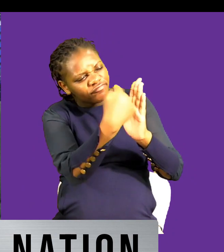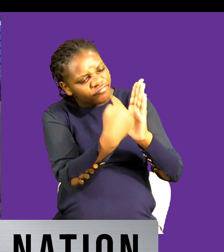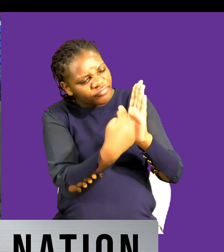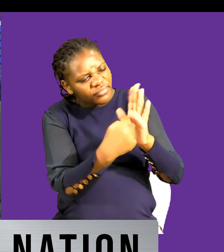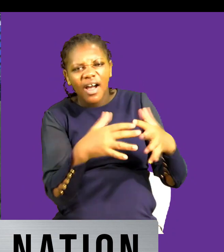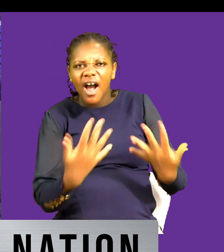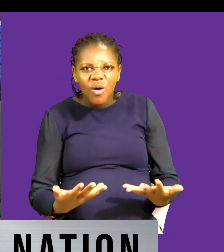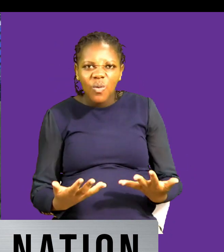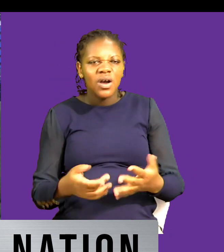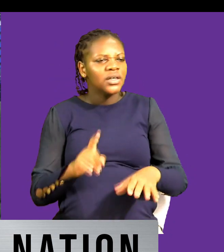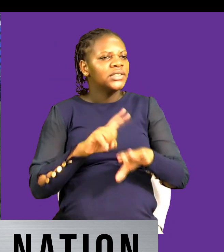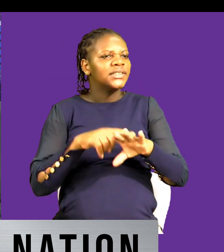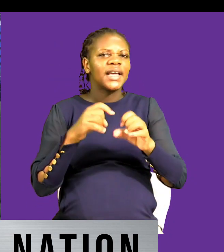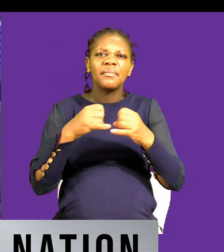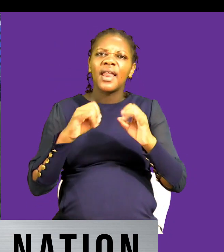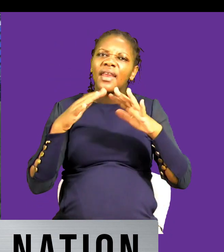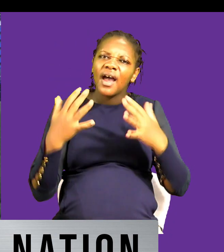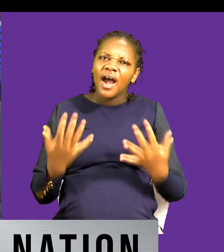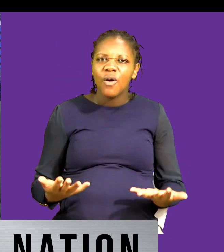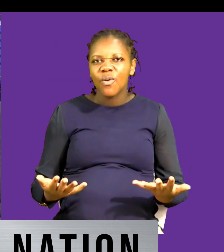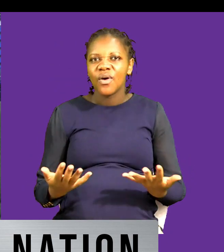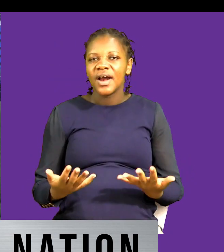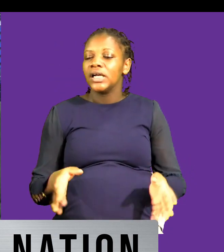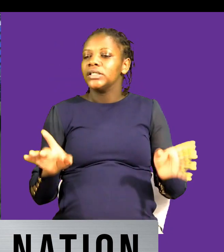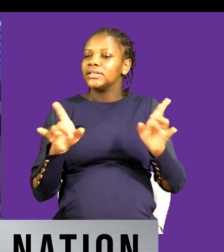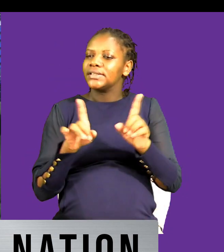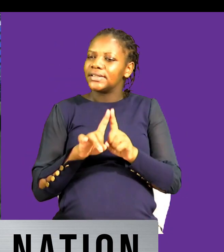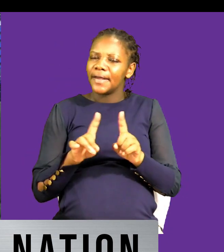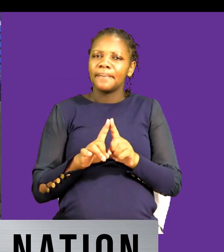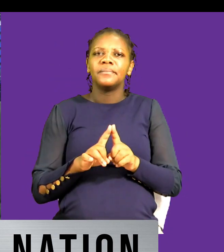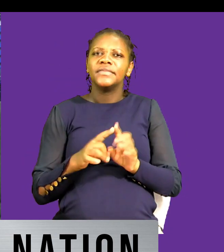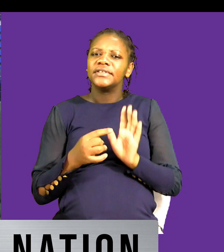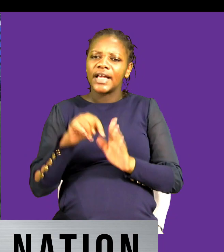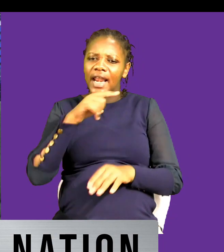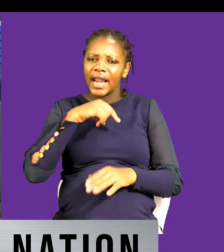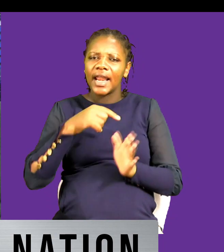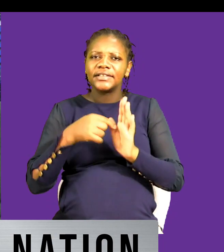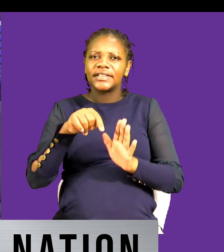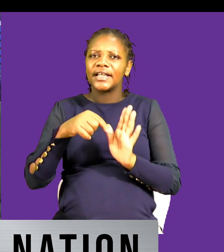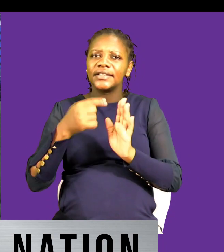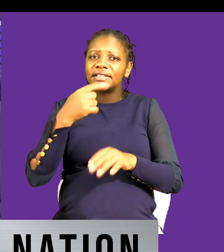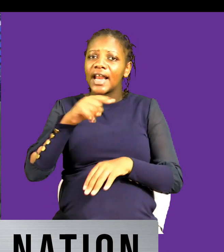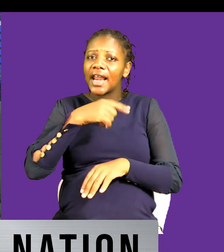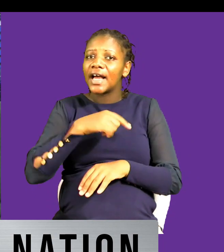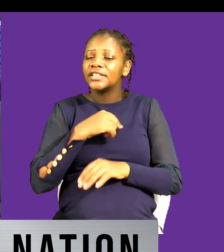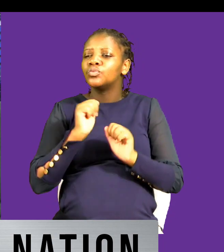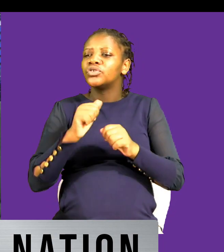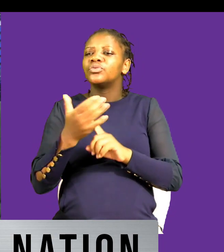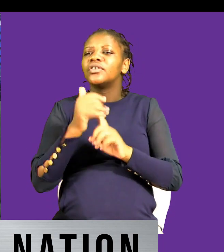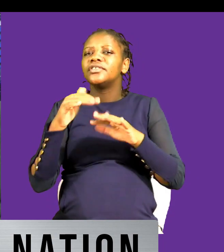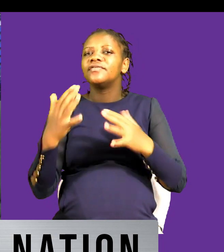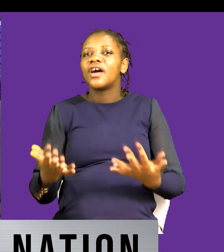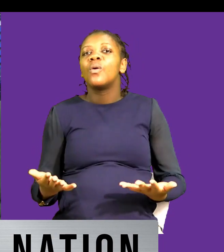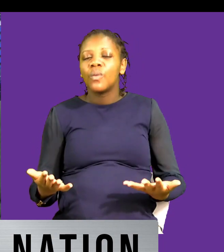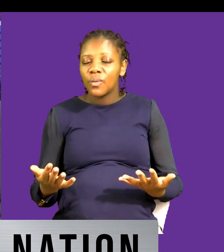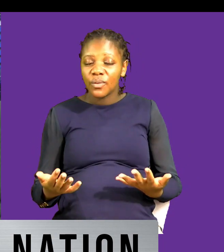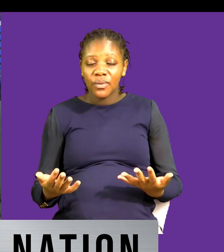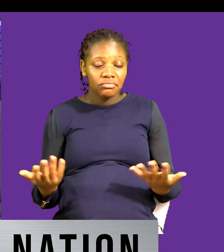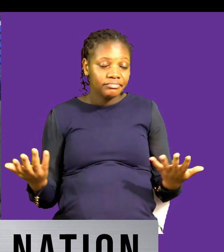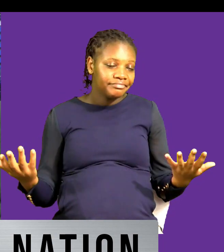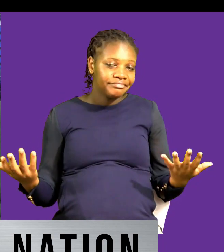what are the timelines? Three, what are the indicators that they've achieved and not? Four, how will we know we are going the right direction? These are some